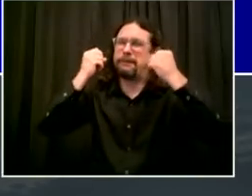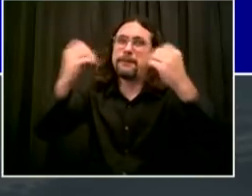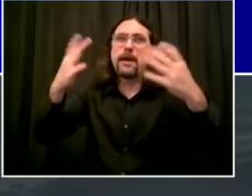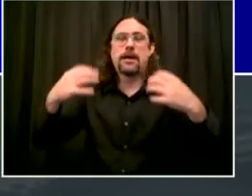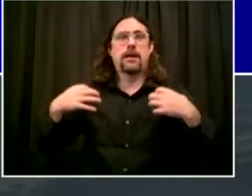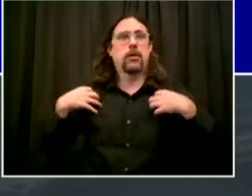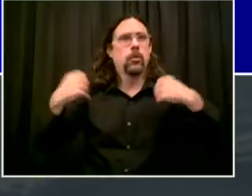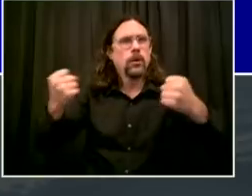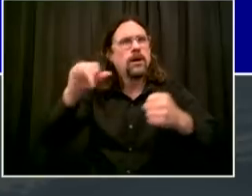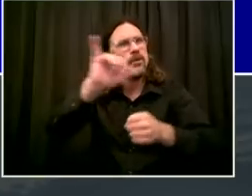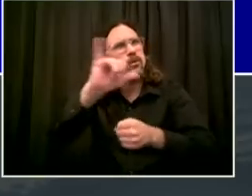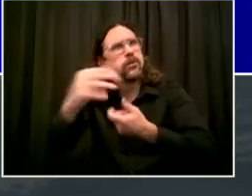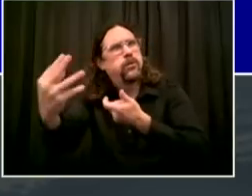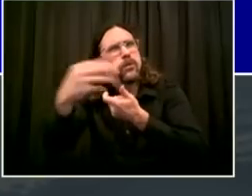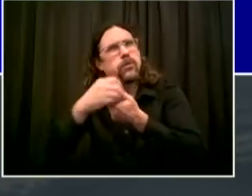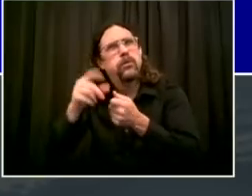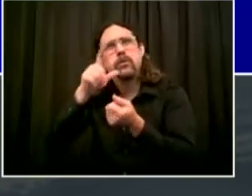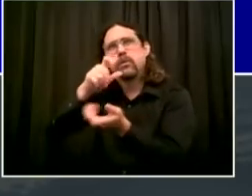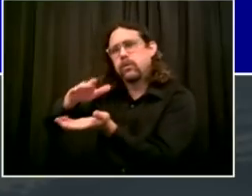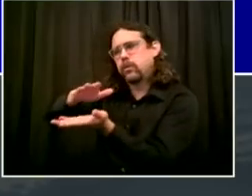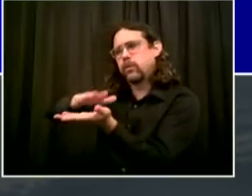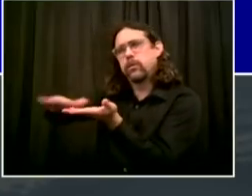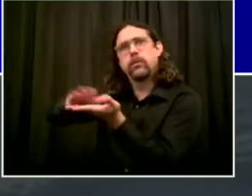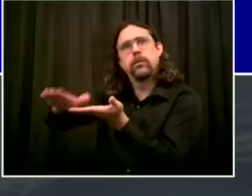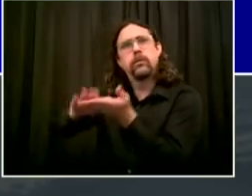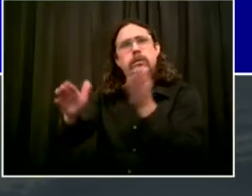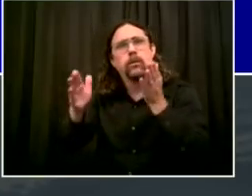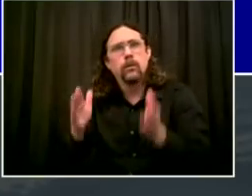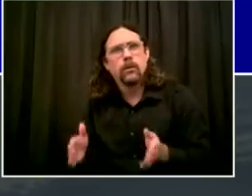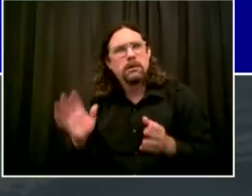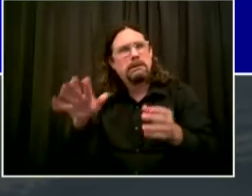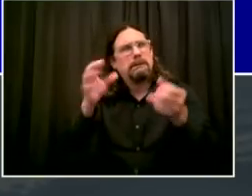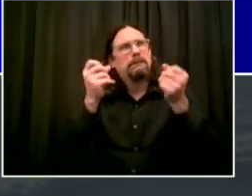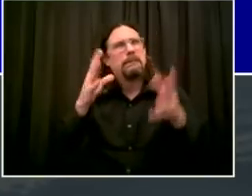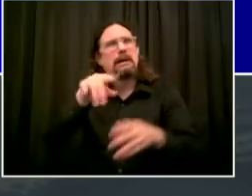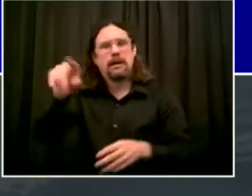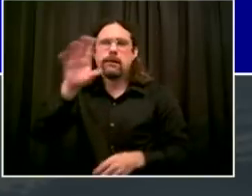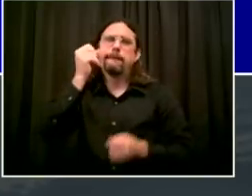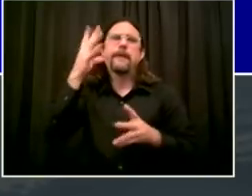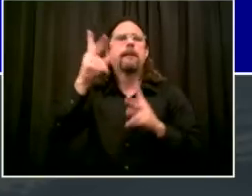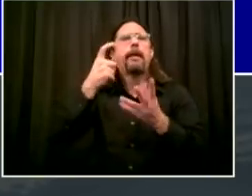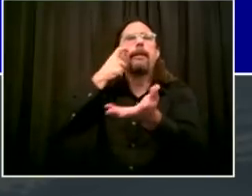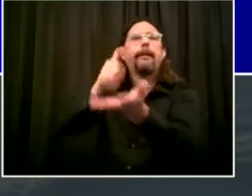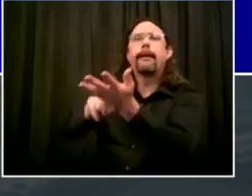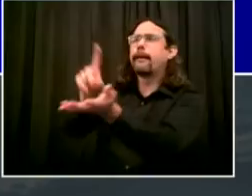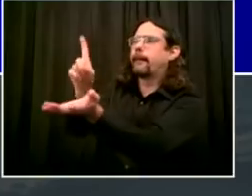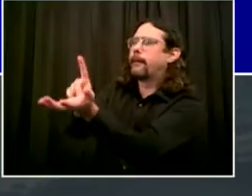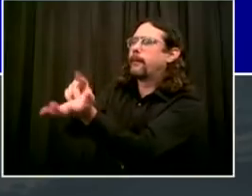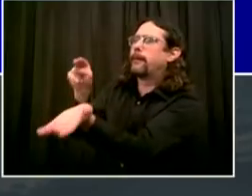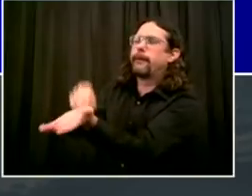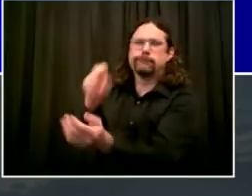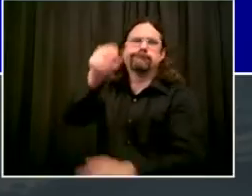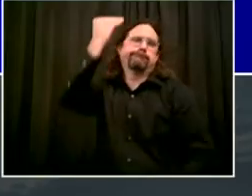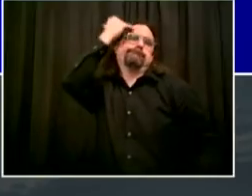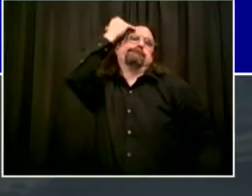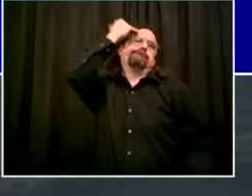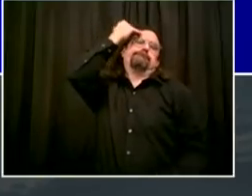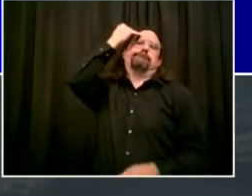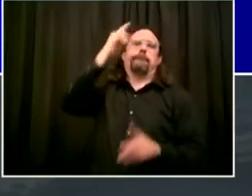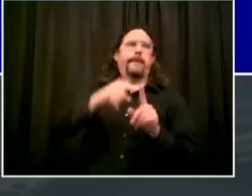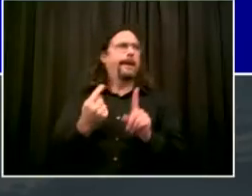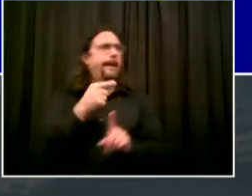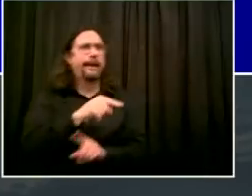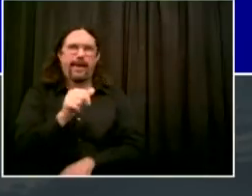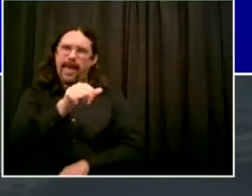and appreciation. So to all those good and noble folks who take care of our elders in the nursing homes, to all the folks who keep this city